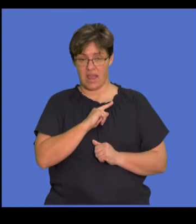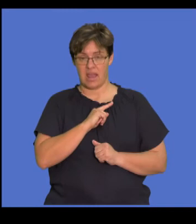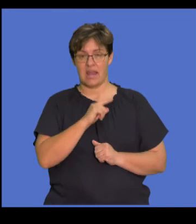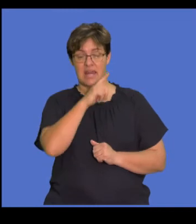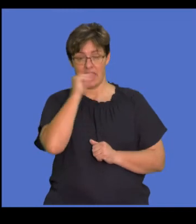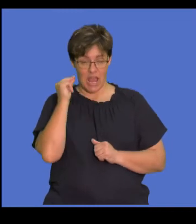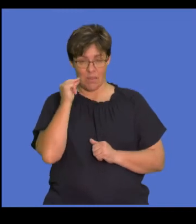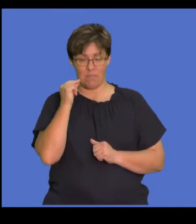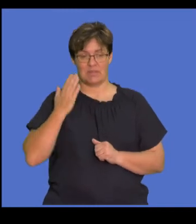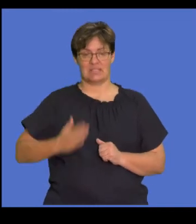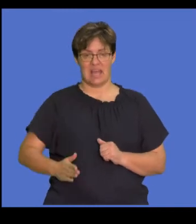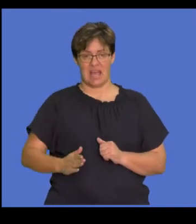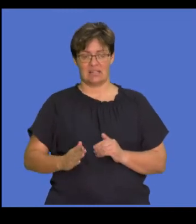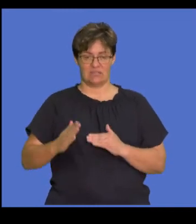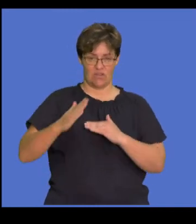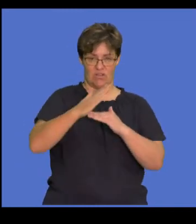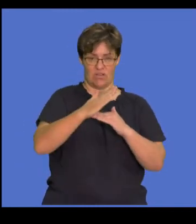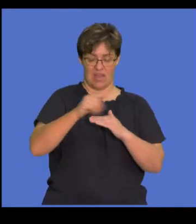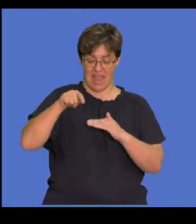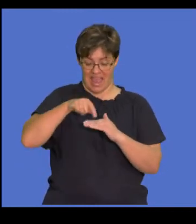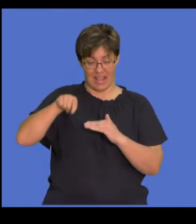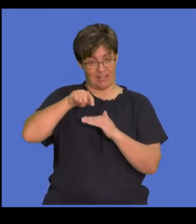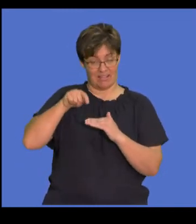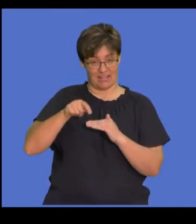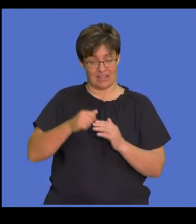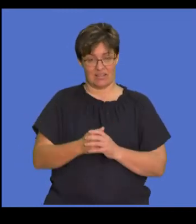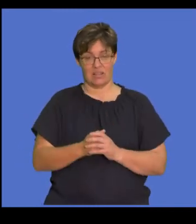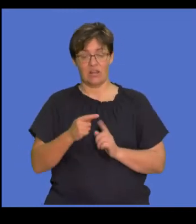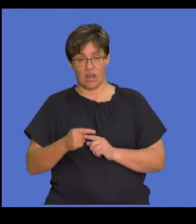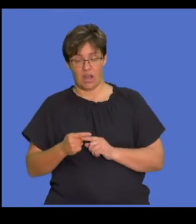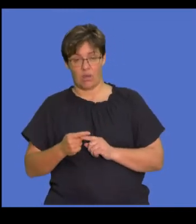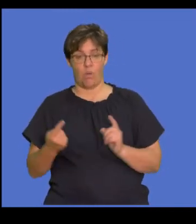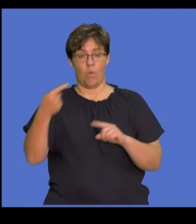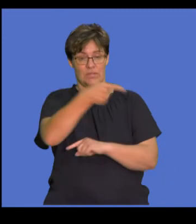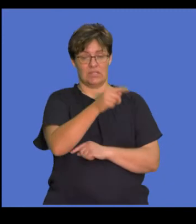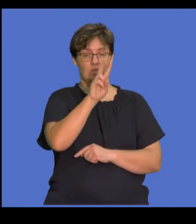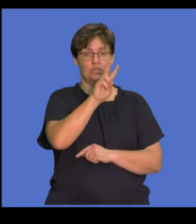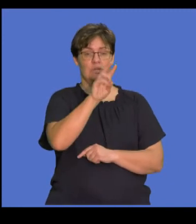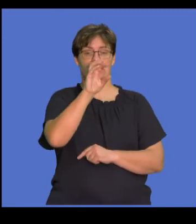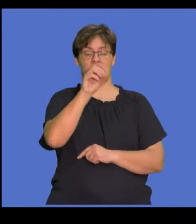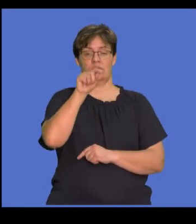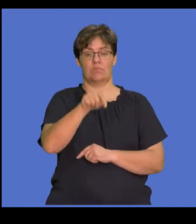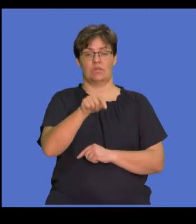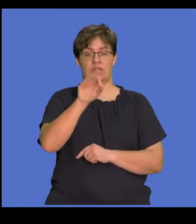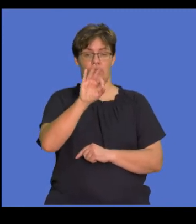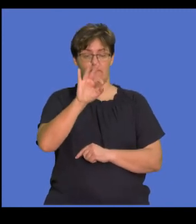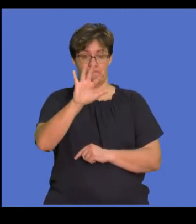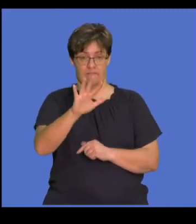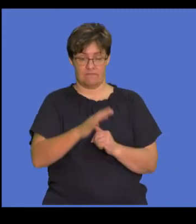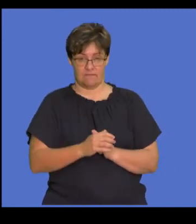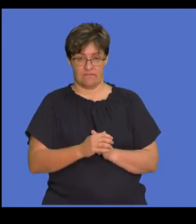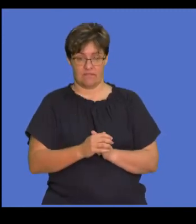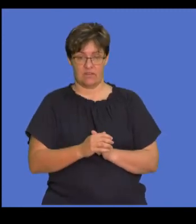the sides in relation to the angle given. And the side opposite, it will be